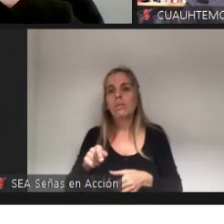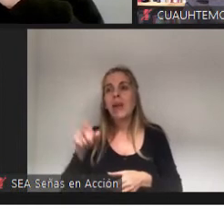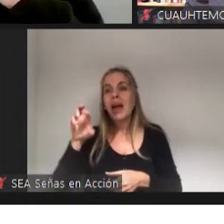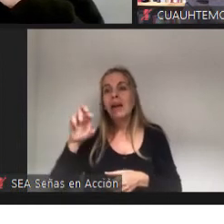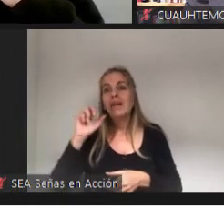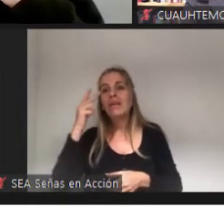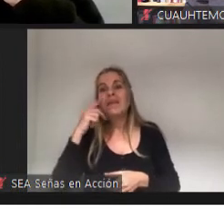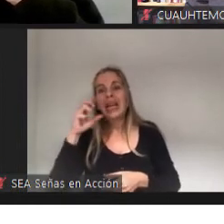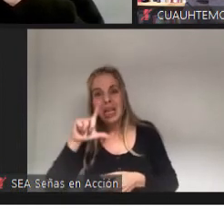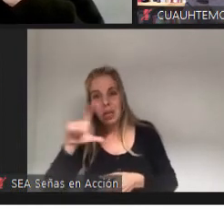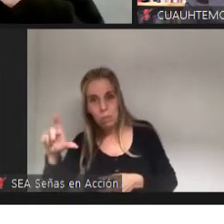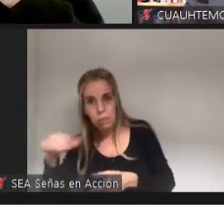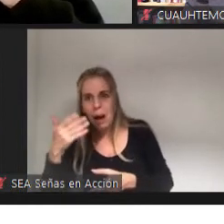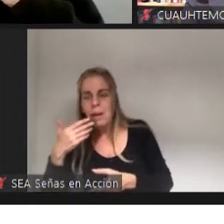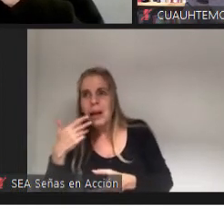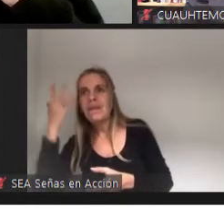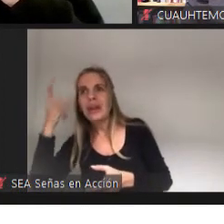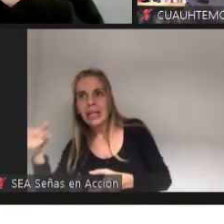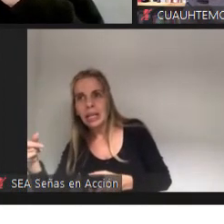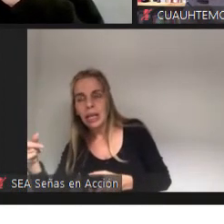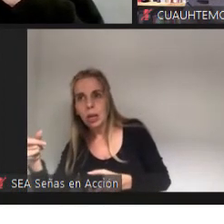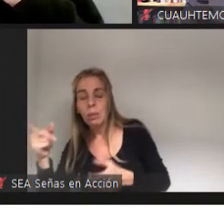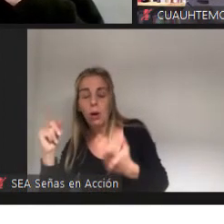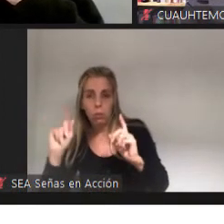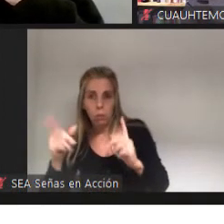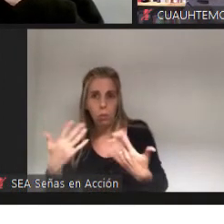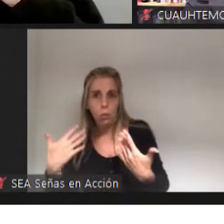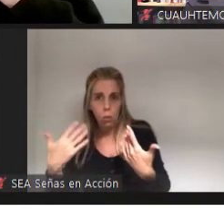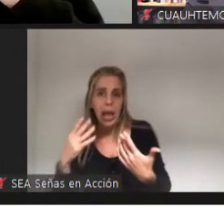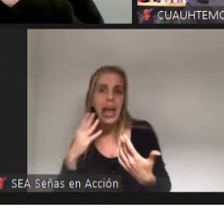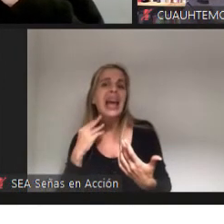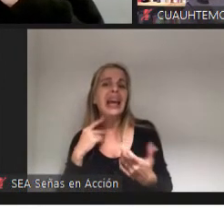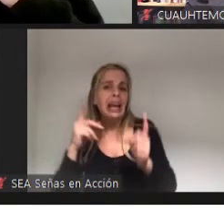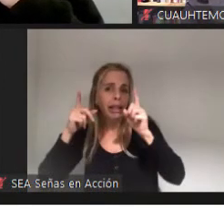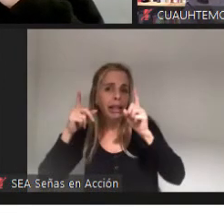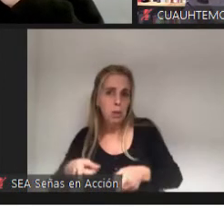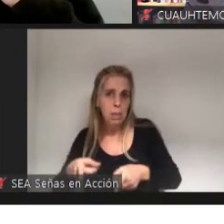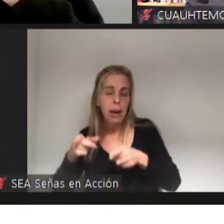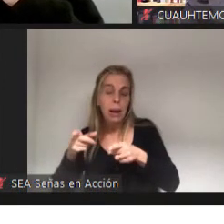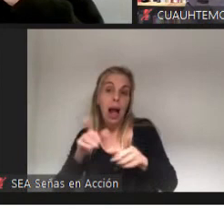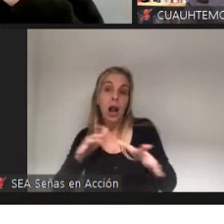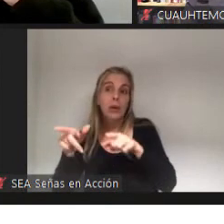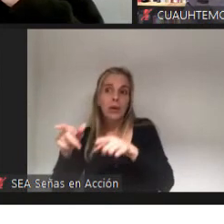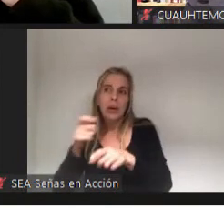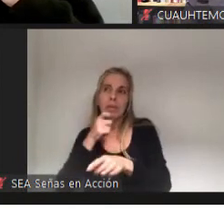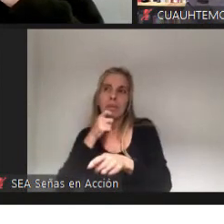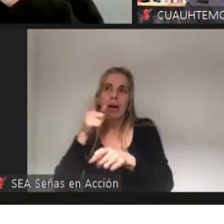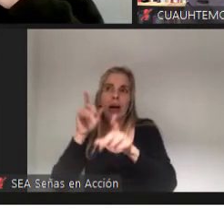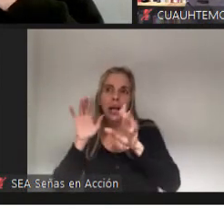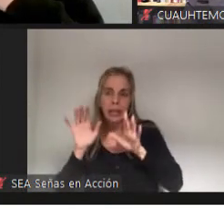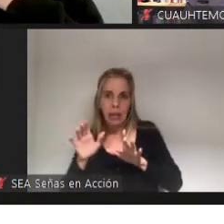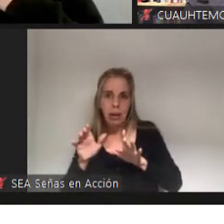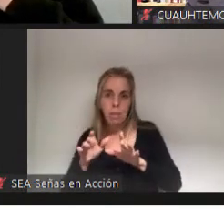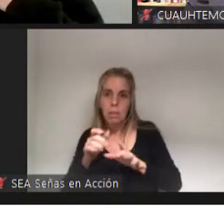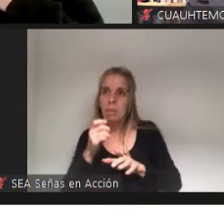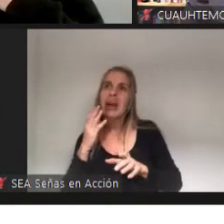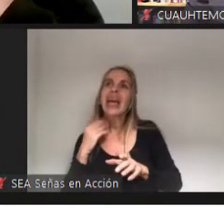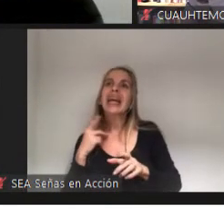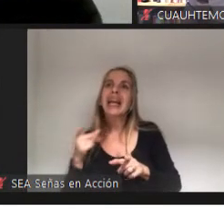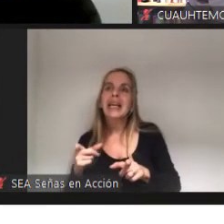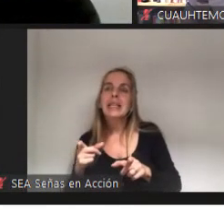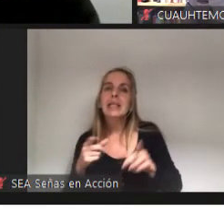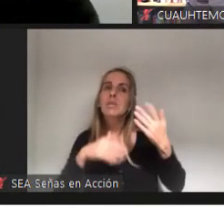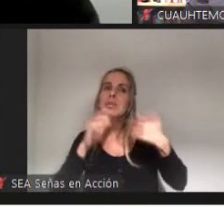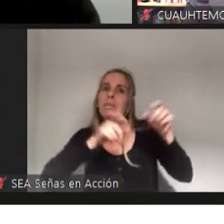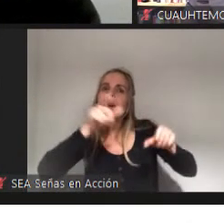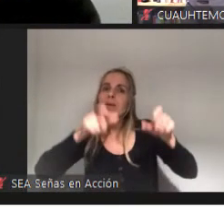in French, Philippe Regnier speaks in French while he could actually speak in English.